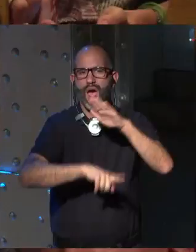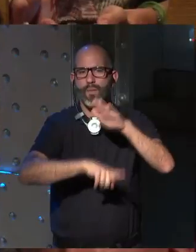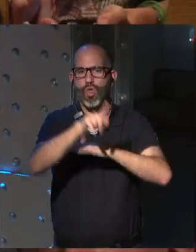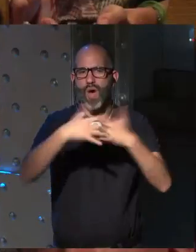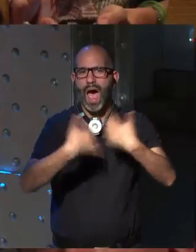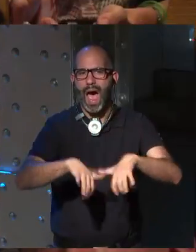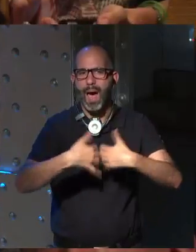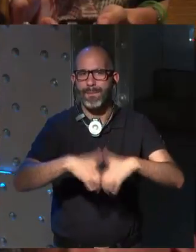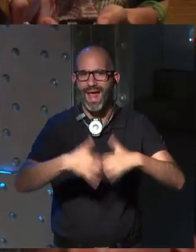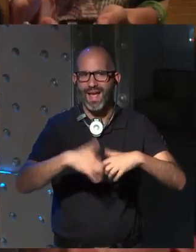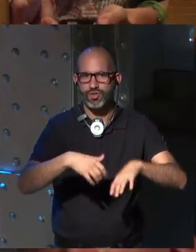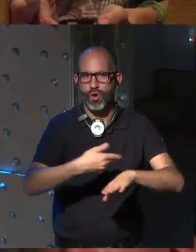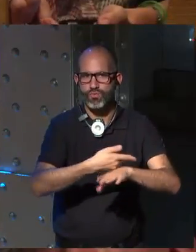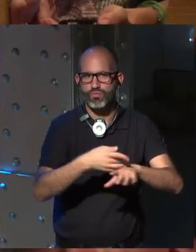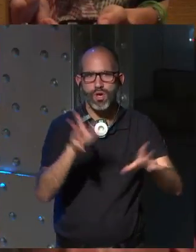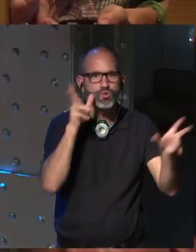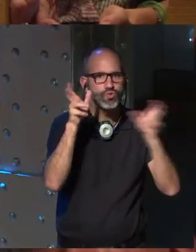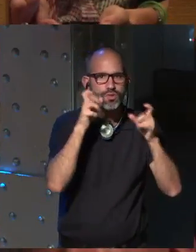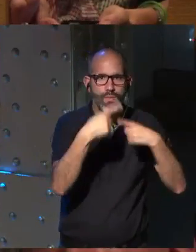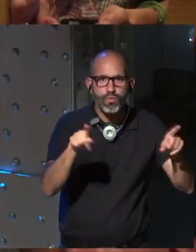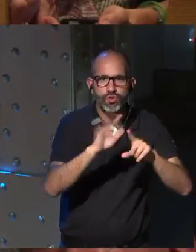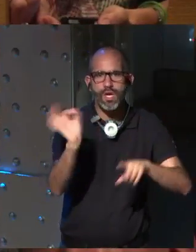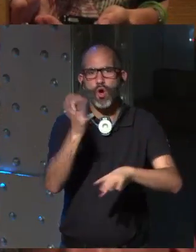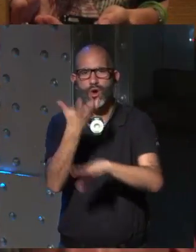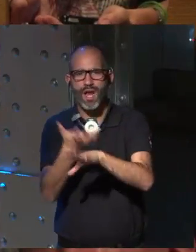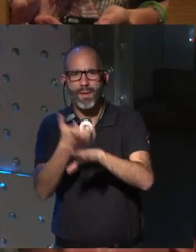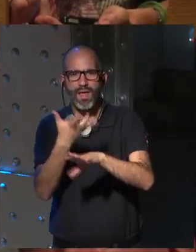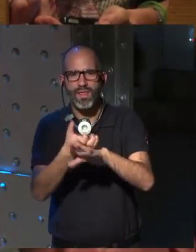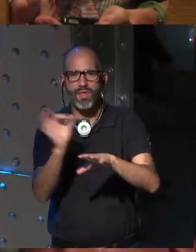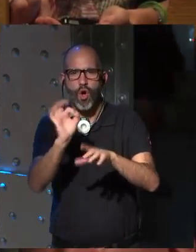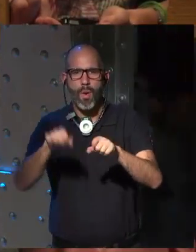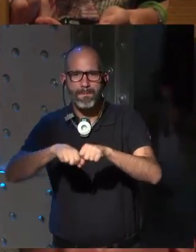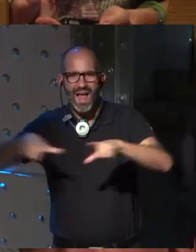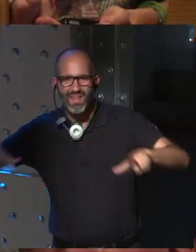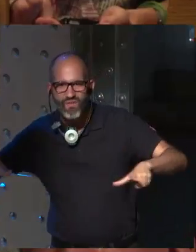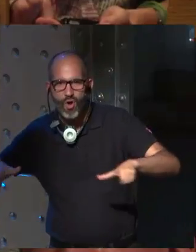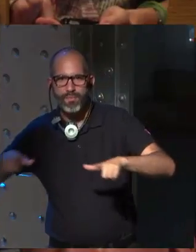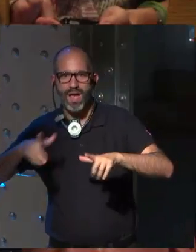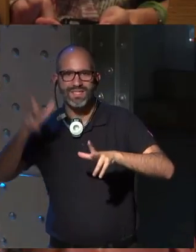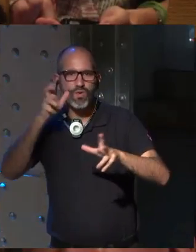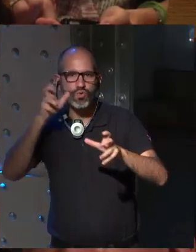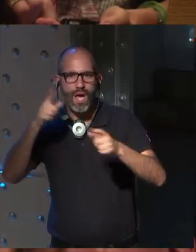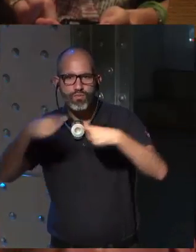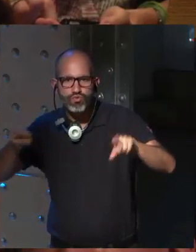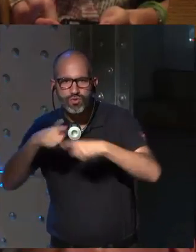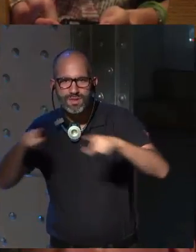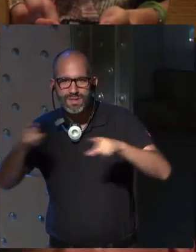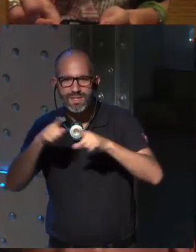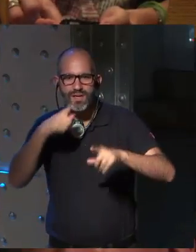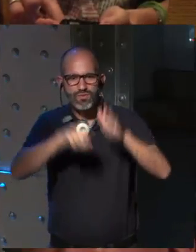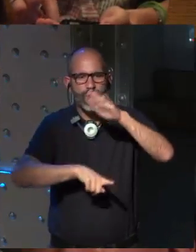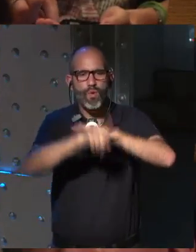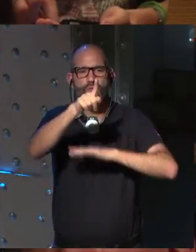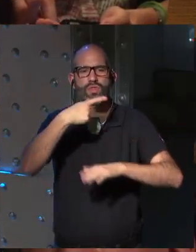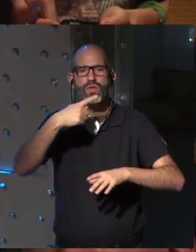who or what must the evolution of devices rely on? The devices, the platforms we use